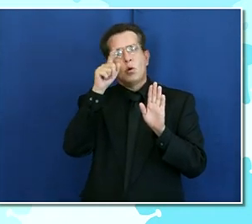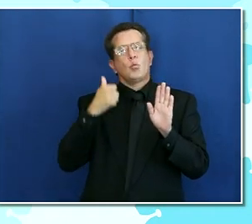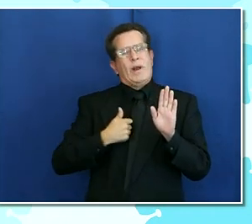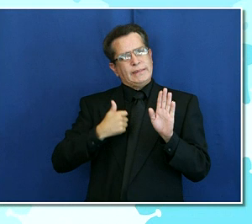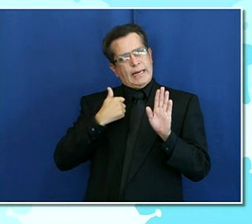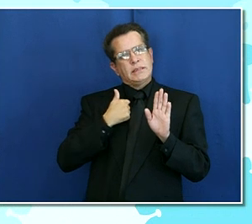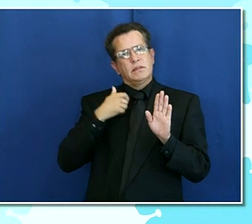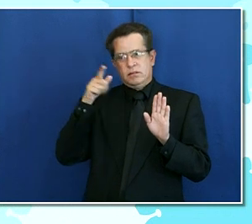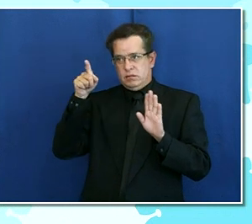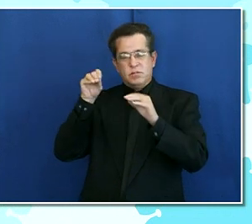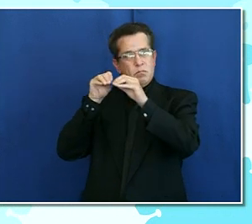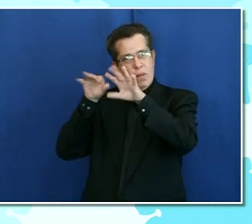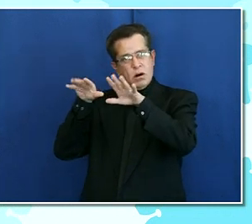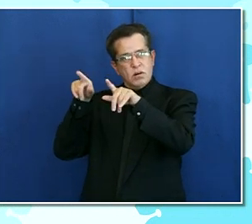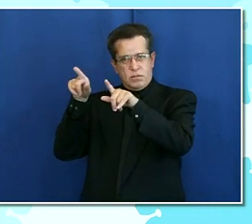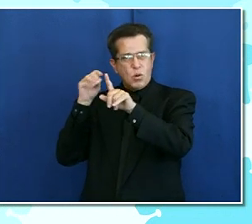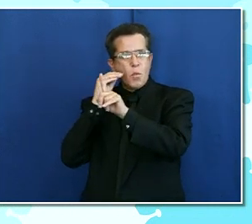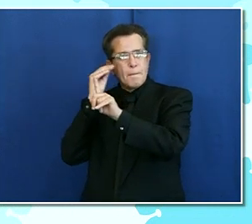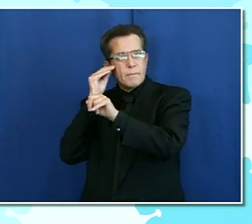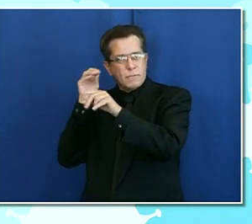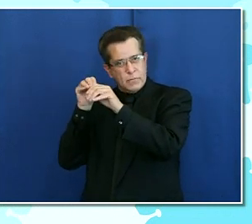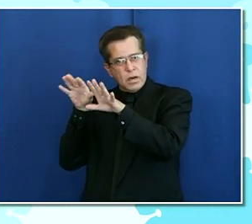residence and 2 in